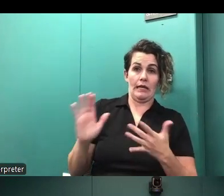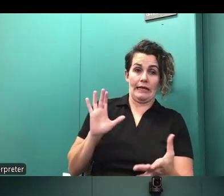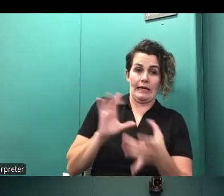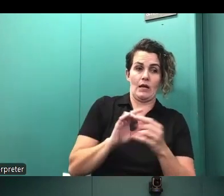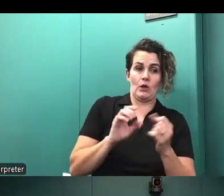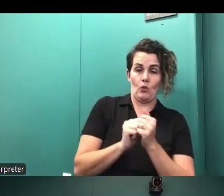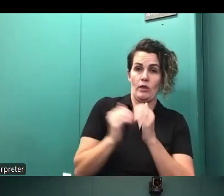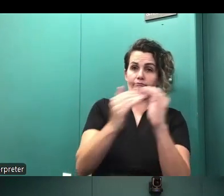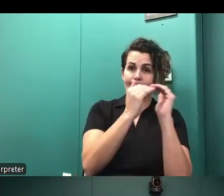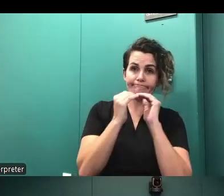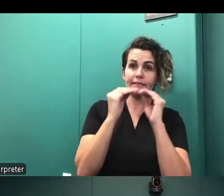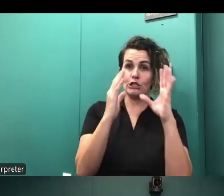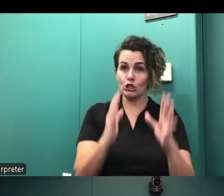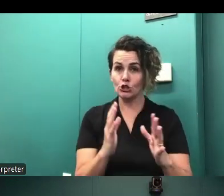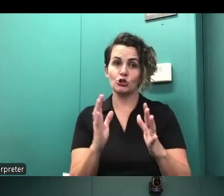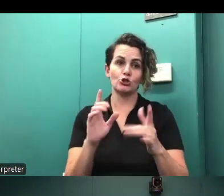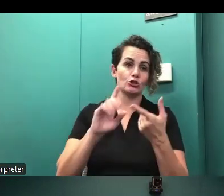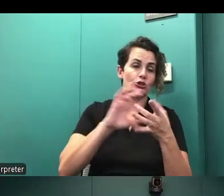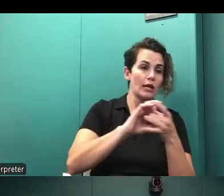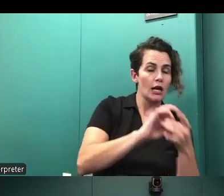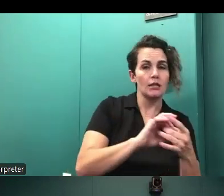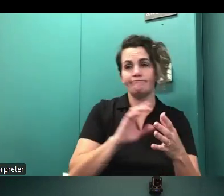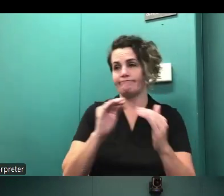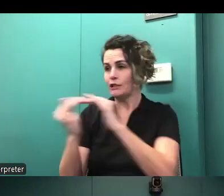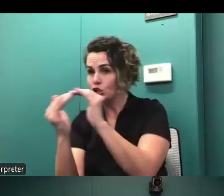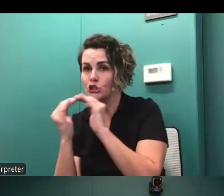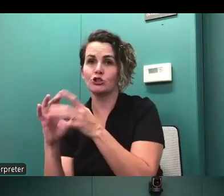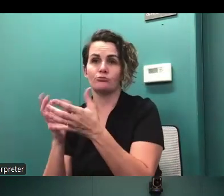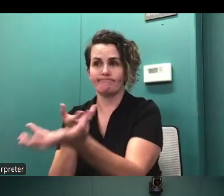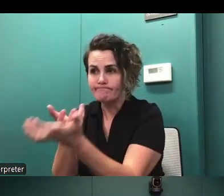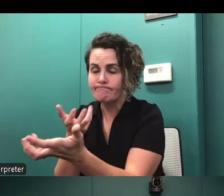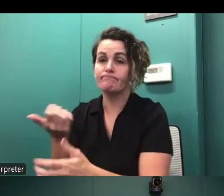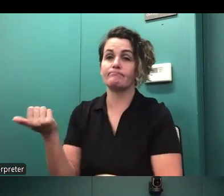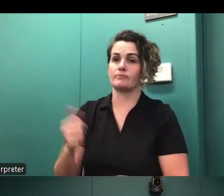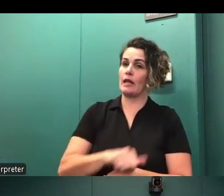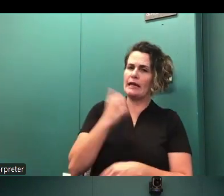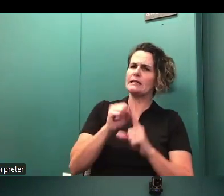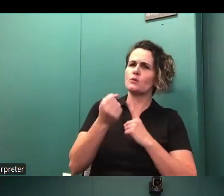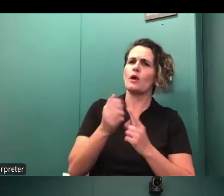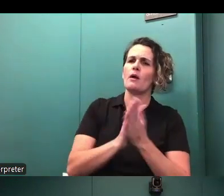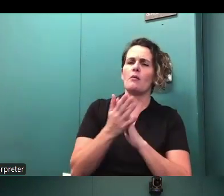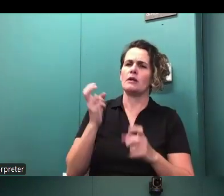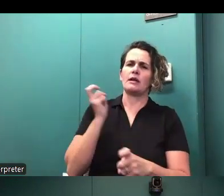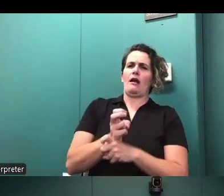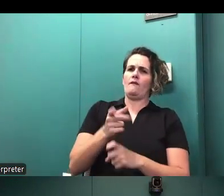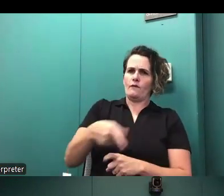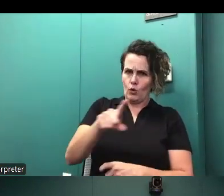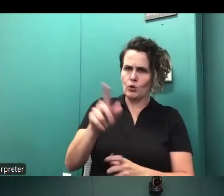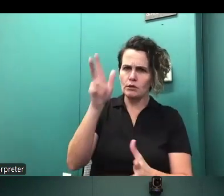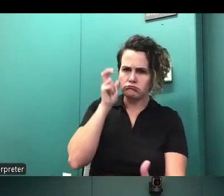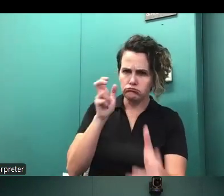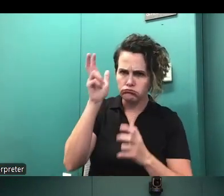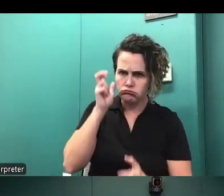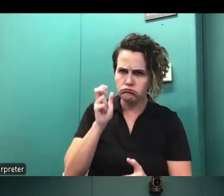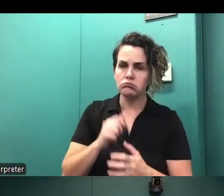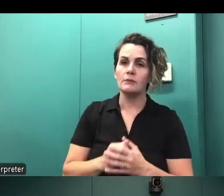connecting, right, with either teachers or peers, or are there any situations that make it difficult for you to hear? But then this one is one that